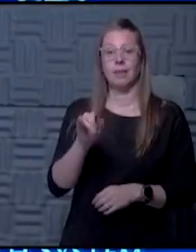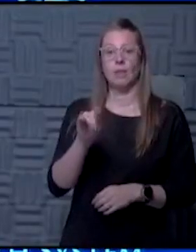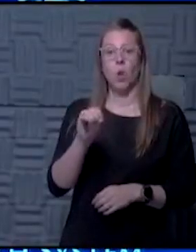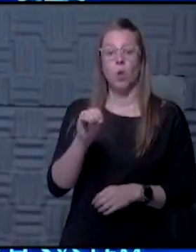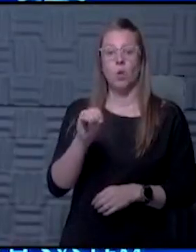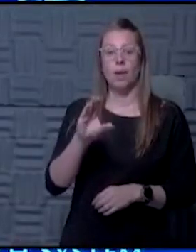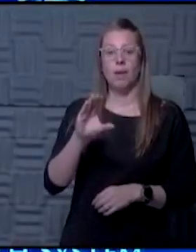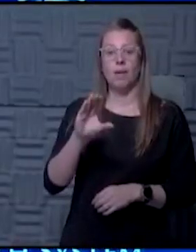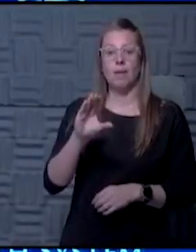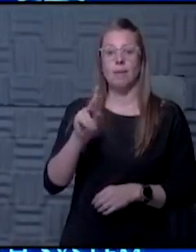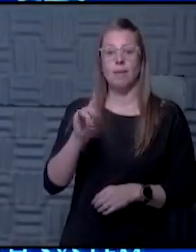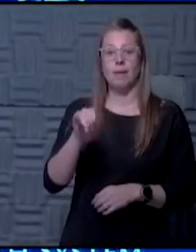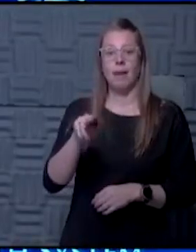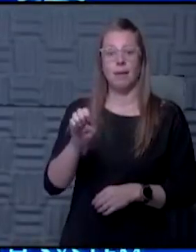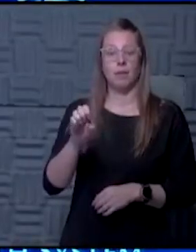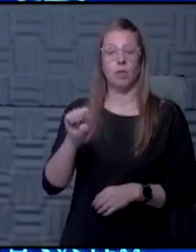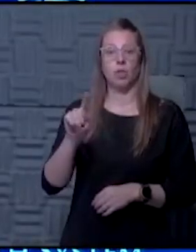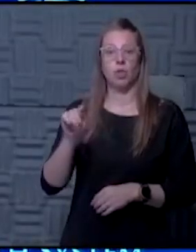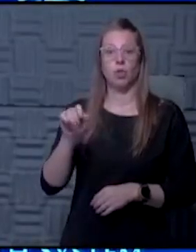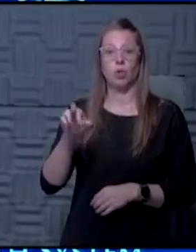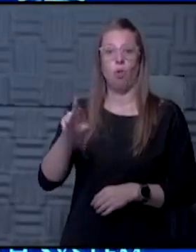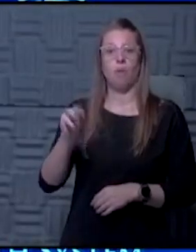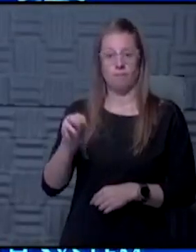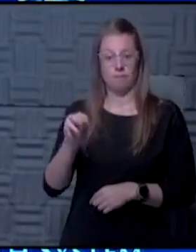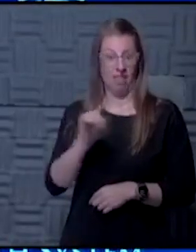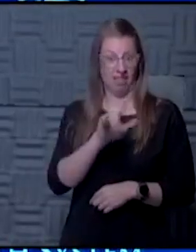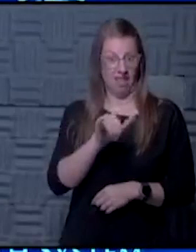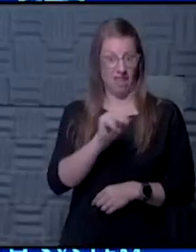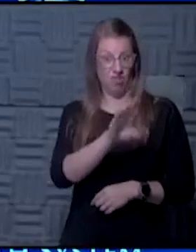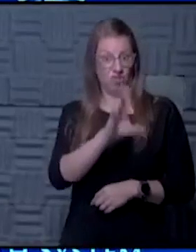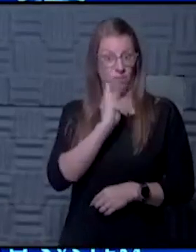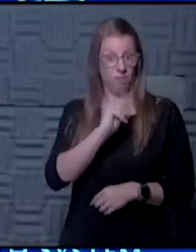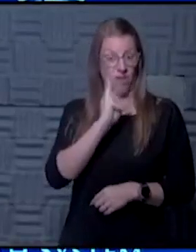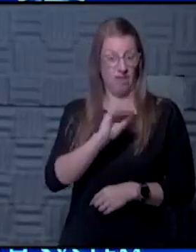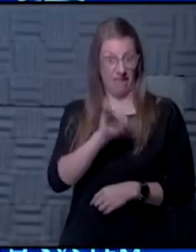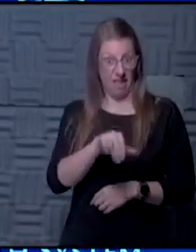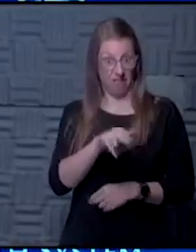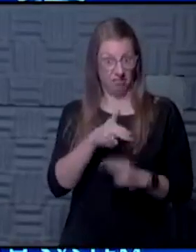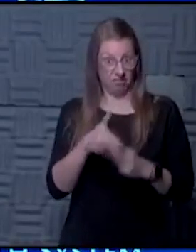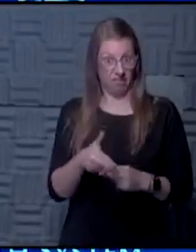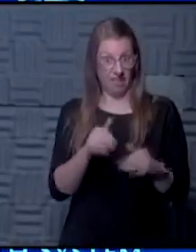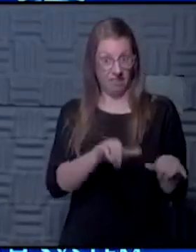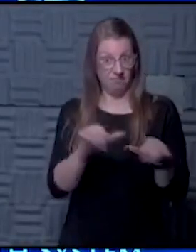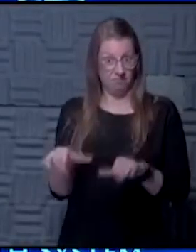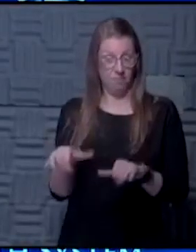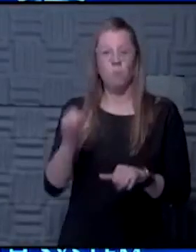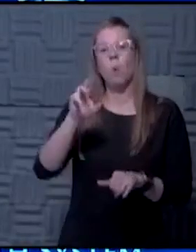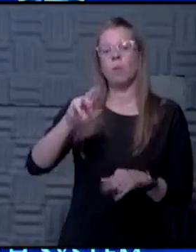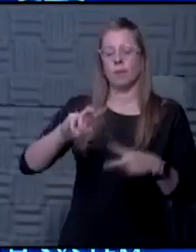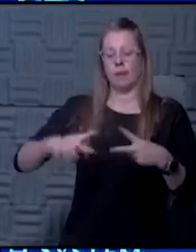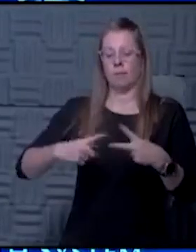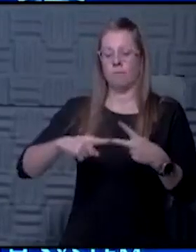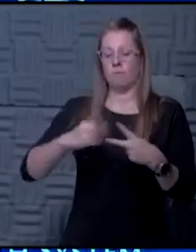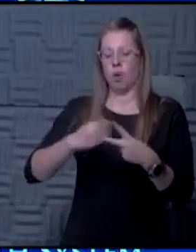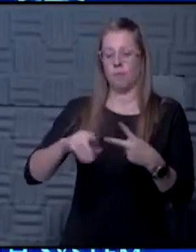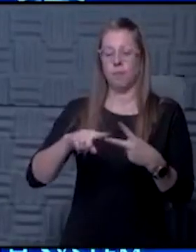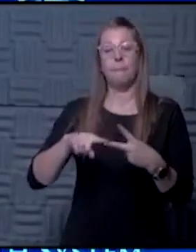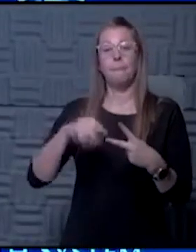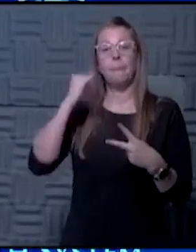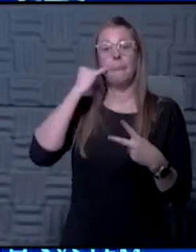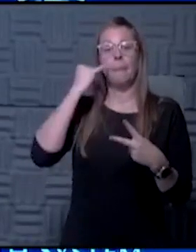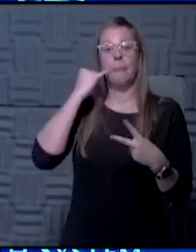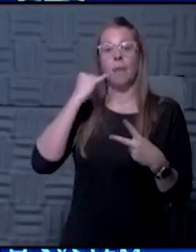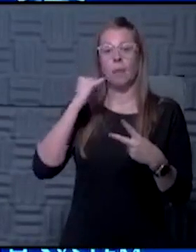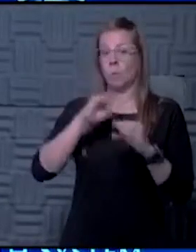first question is that what Lynn went through? Would that be considered a cytokine storm? And a second part is, if you